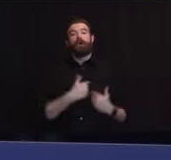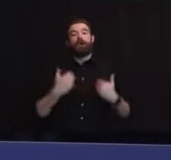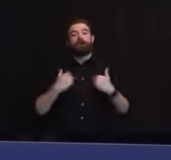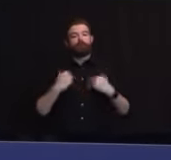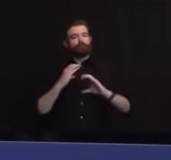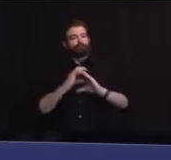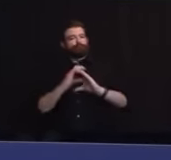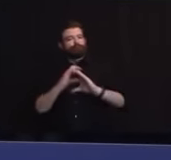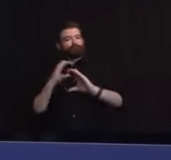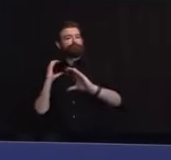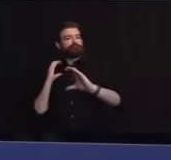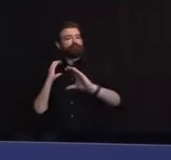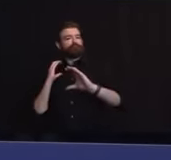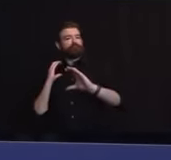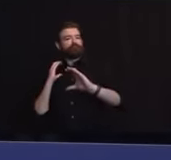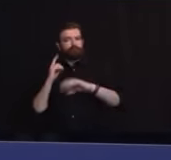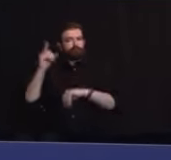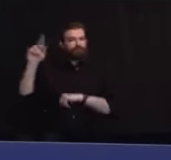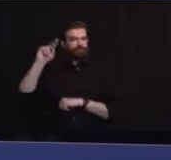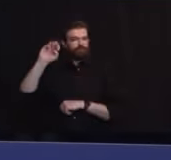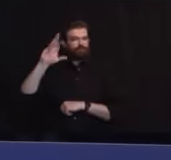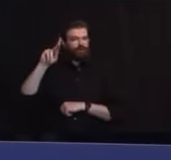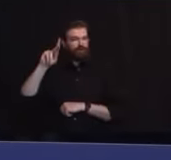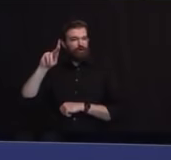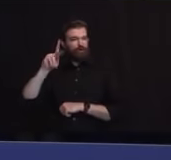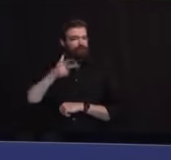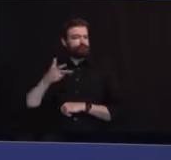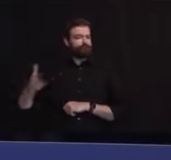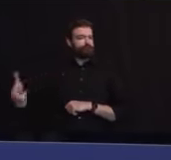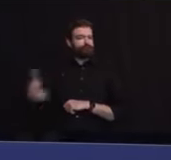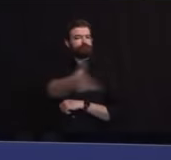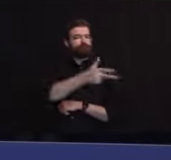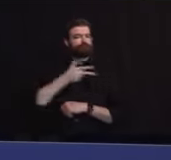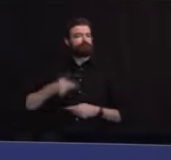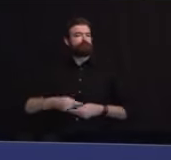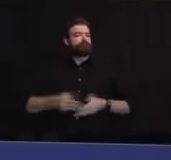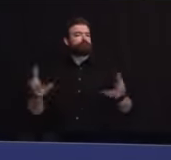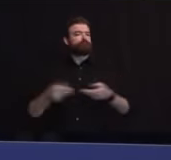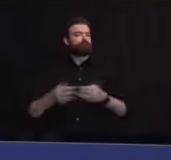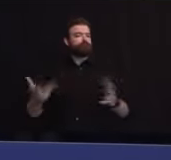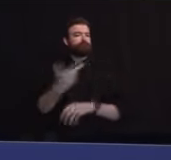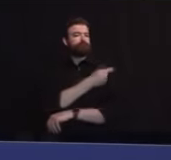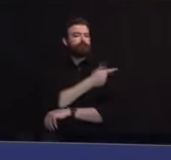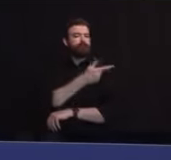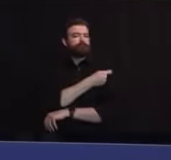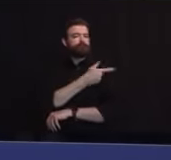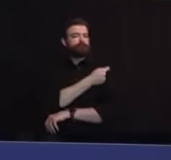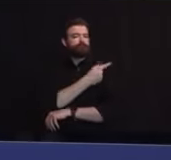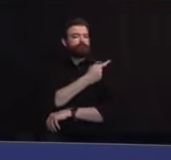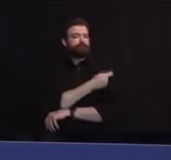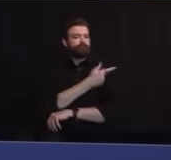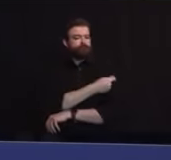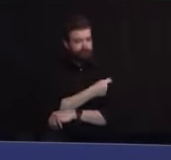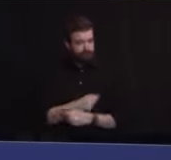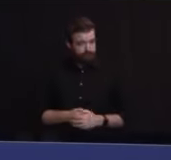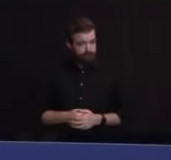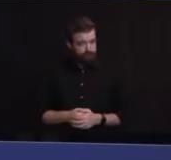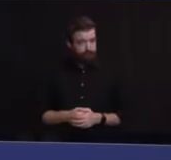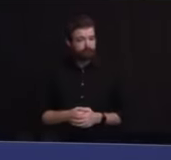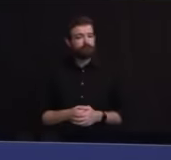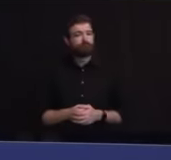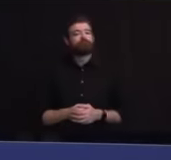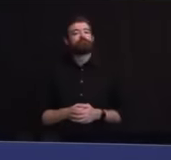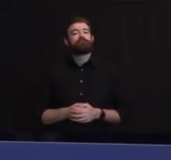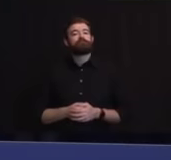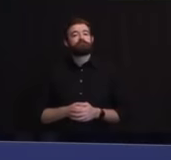the festival in Newark. In advance of rolling out the mobile units, the department has identified 40